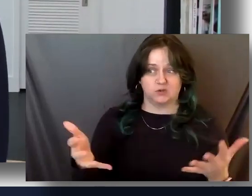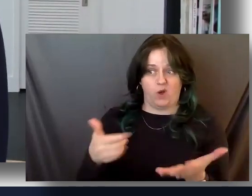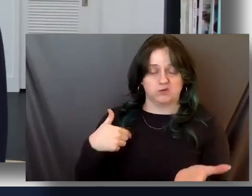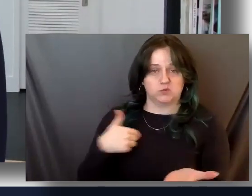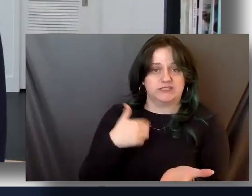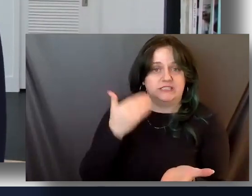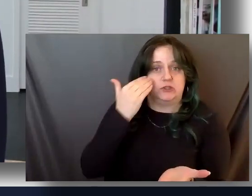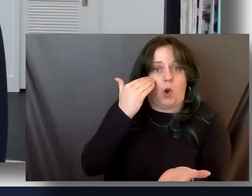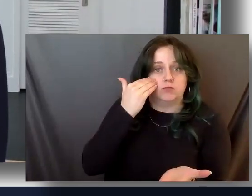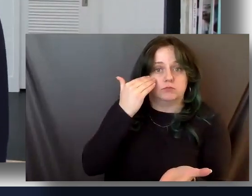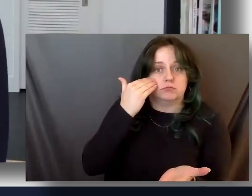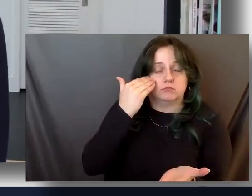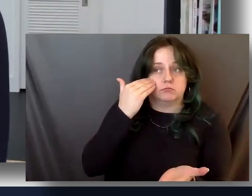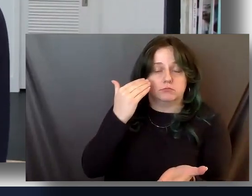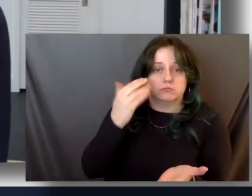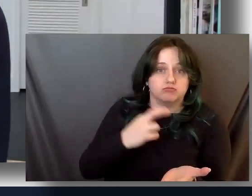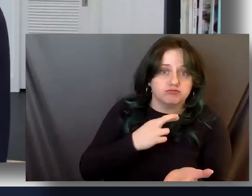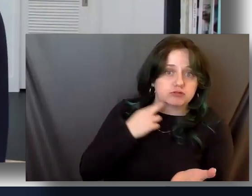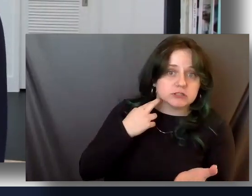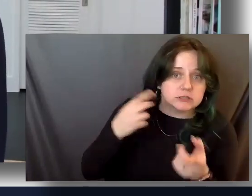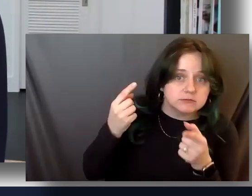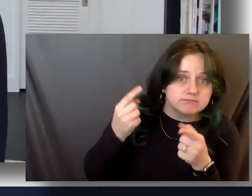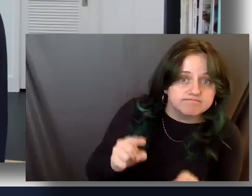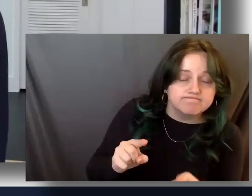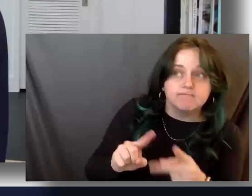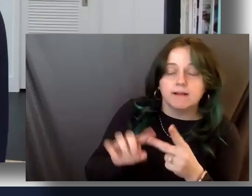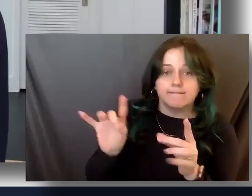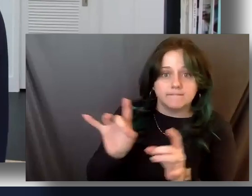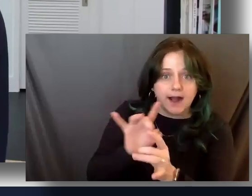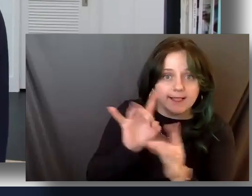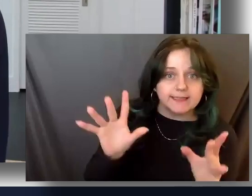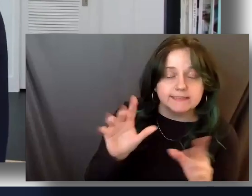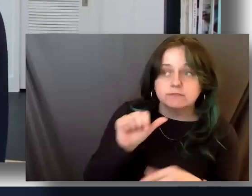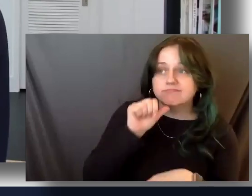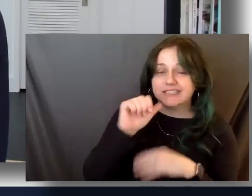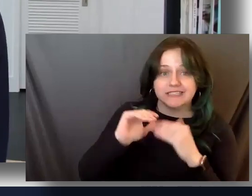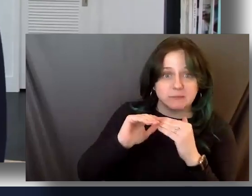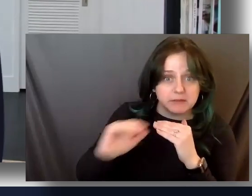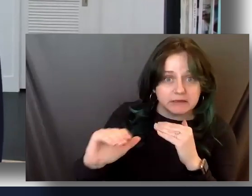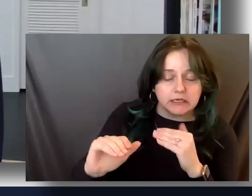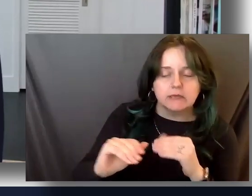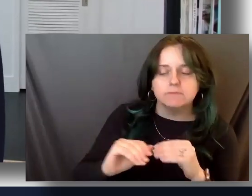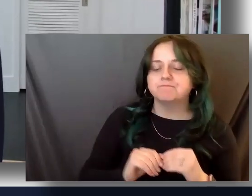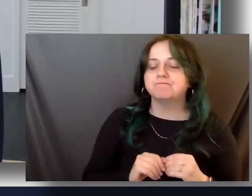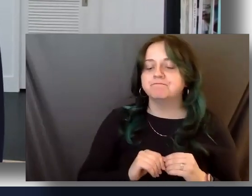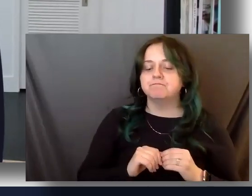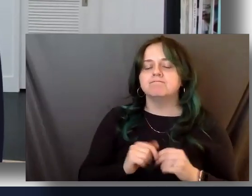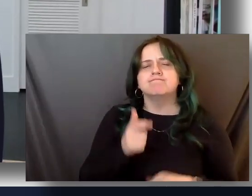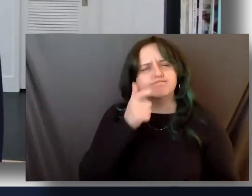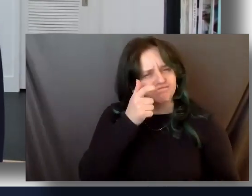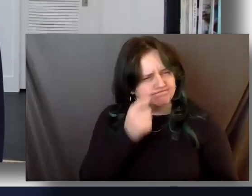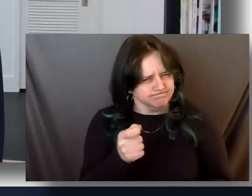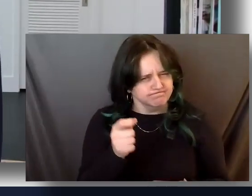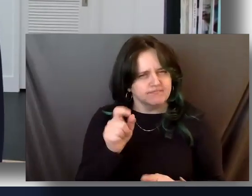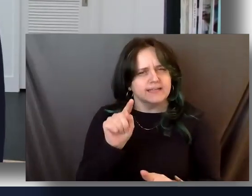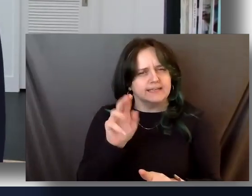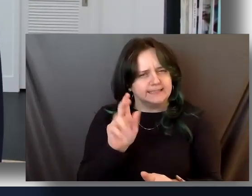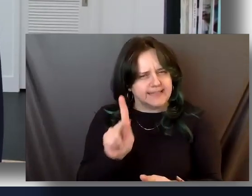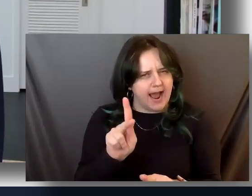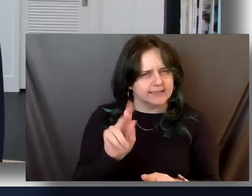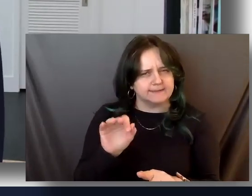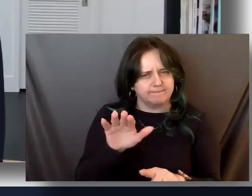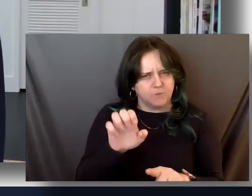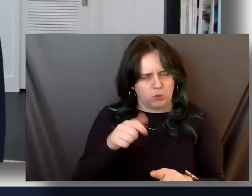risk factors for violence and instability. And what was really interesting about the task force was that even though